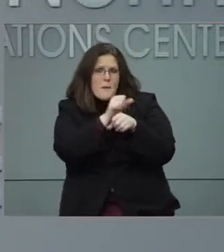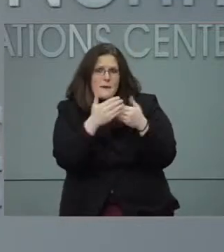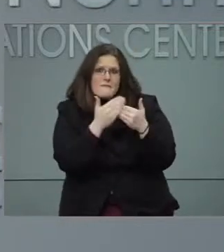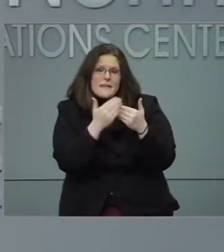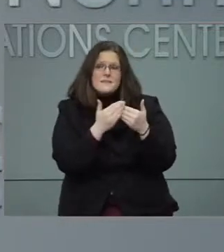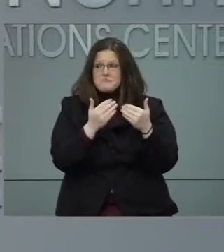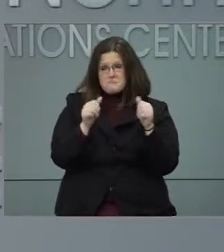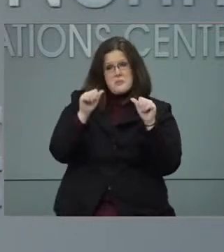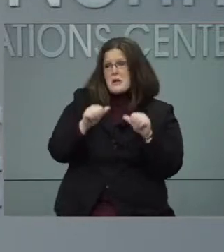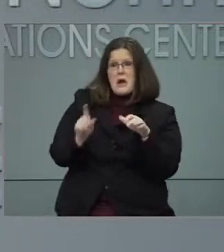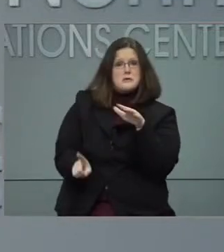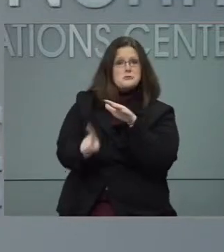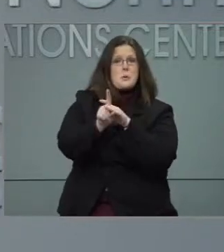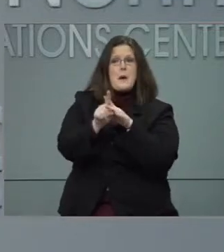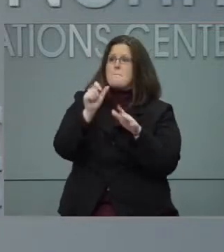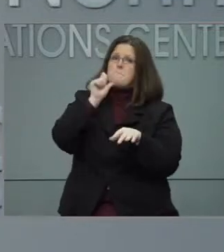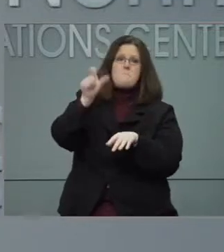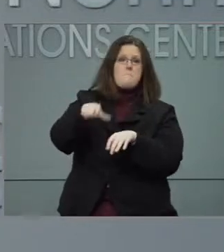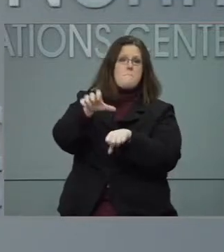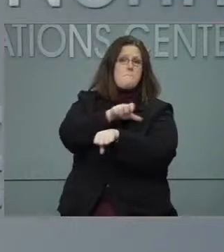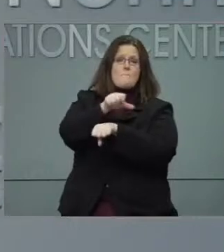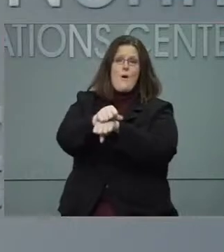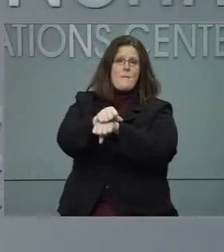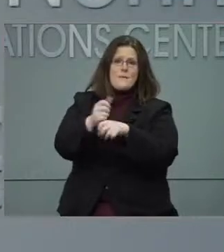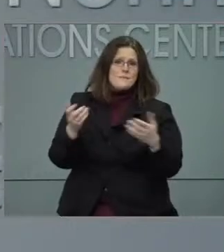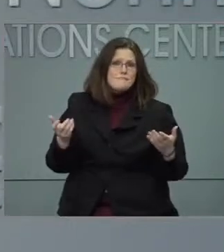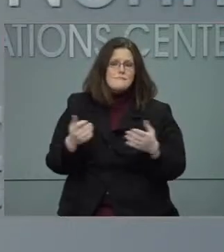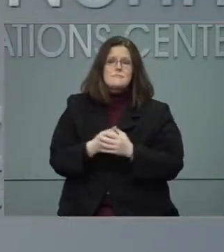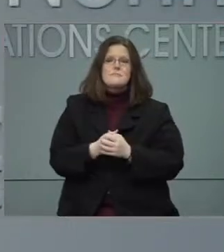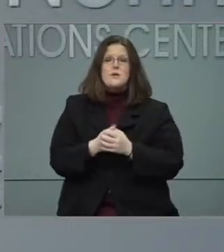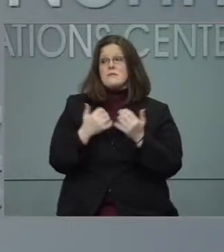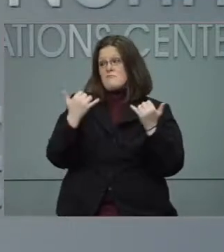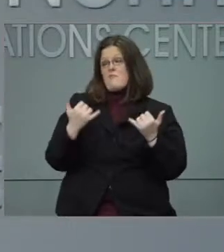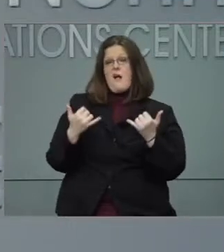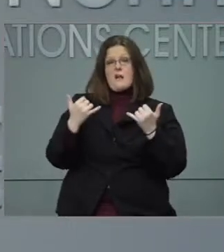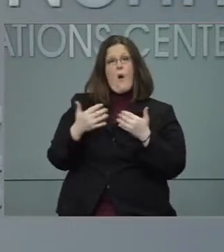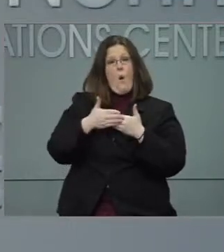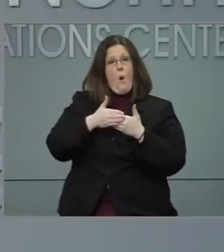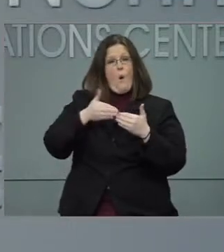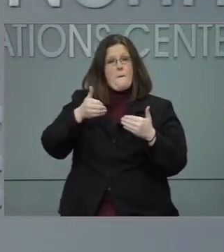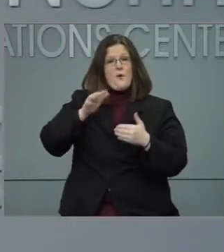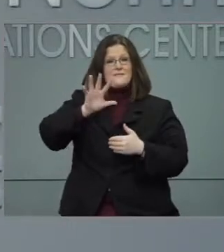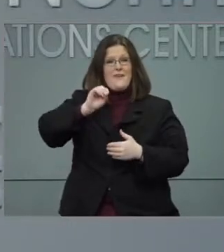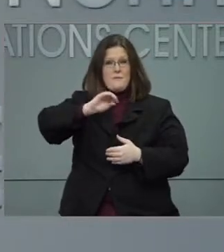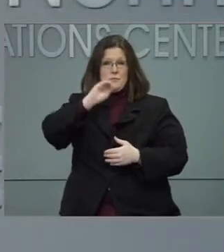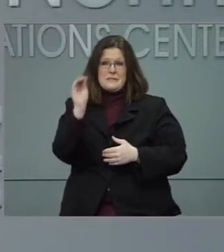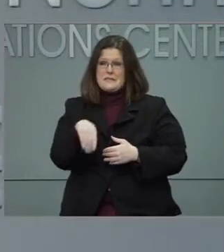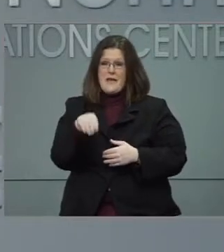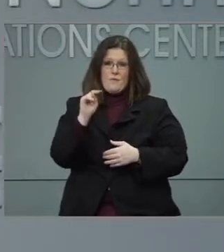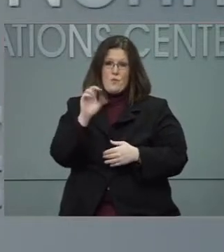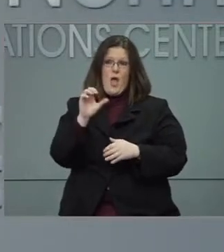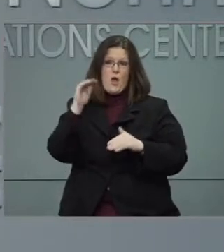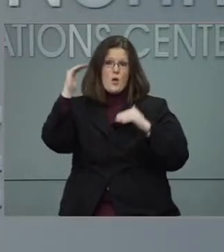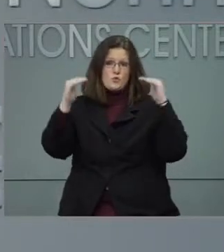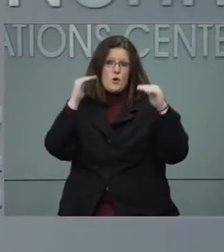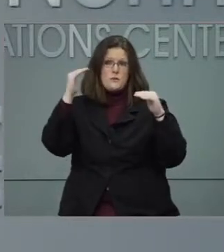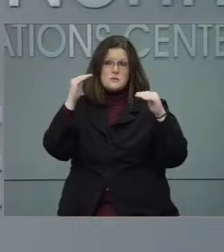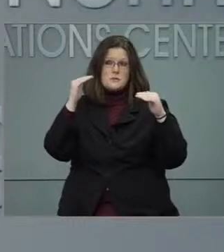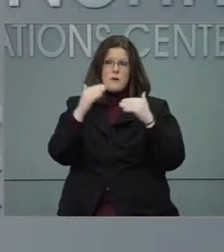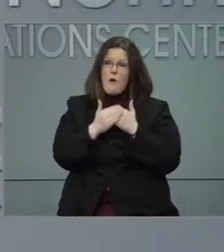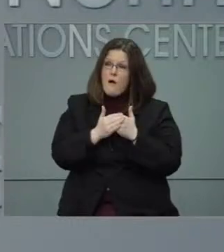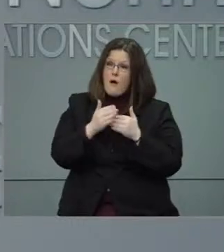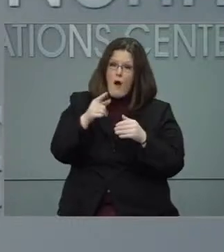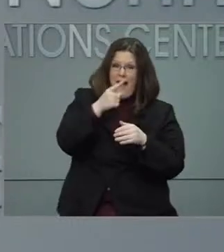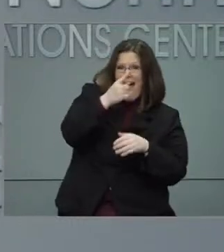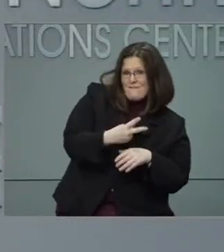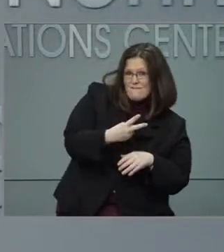walk-in opportunities. Right now, about half of our adults, as Dr. Cohen said, are partially vaccinated, and almost 40% are fully vaccinated.